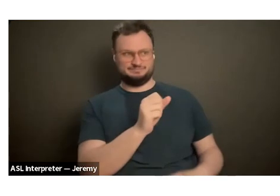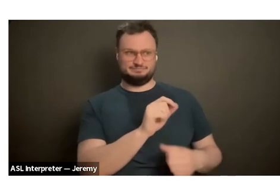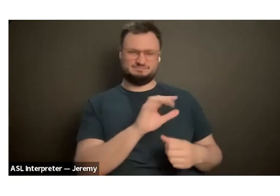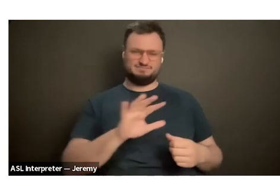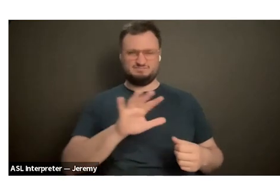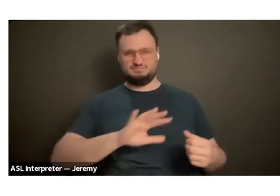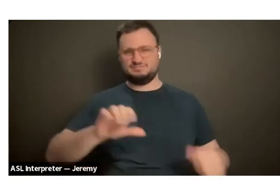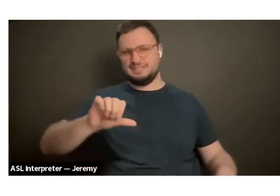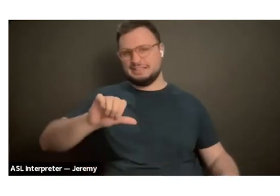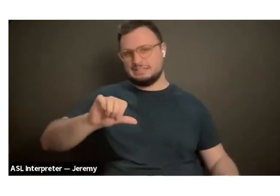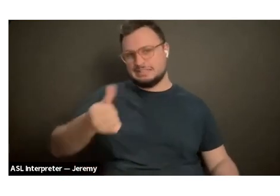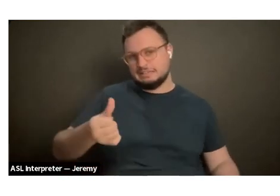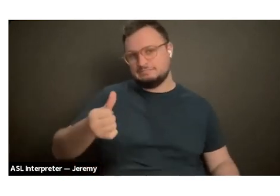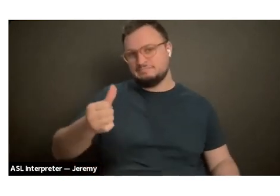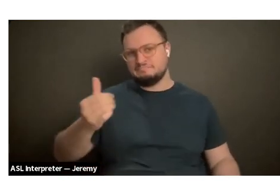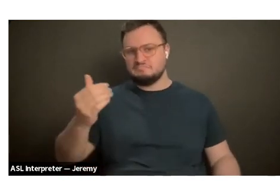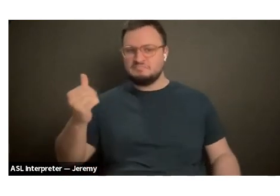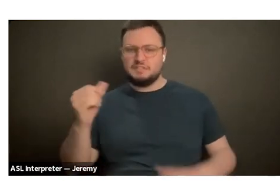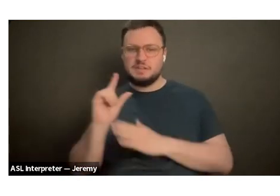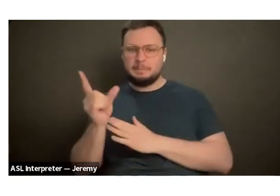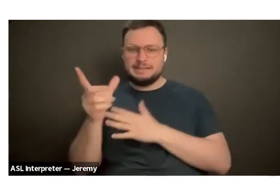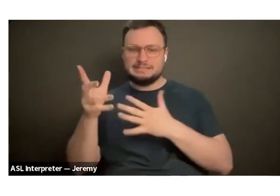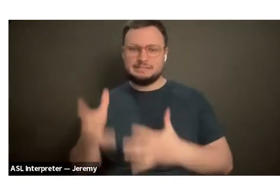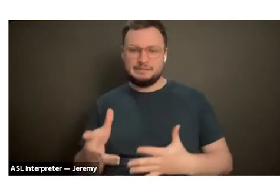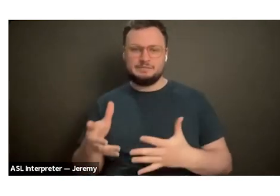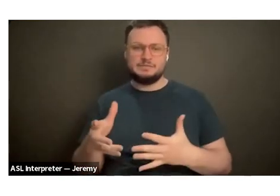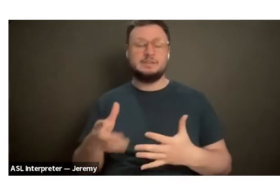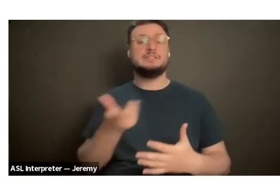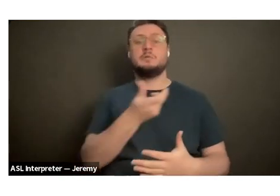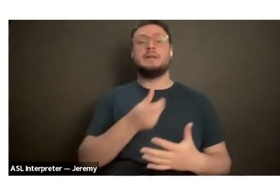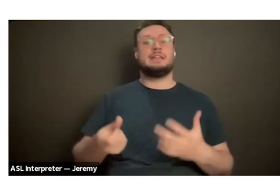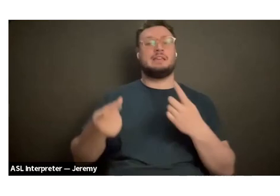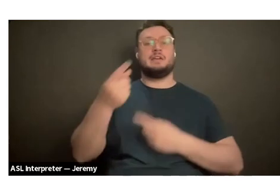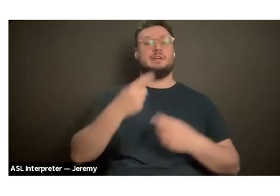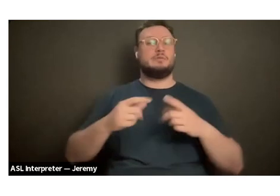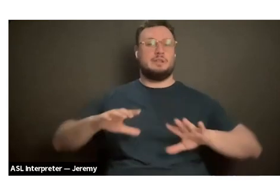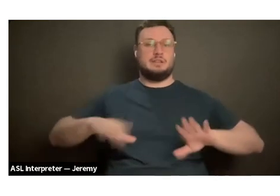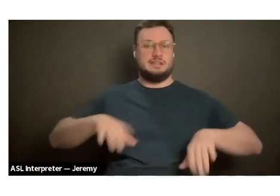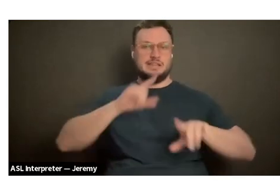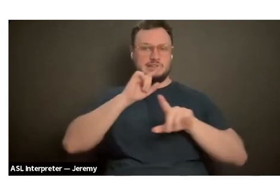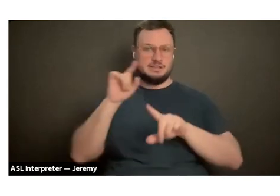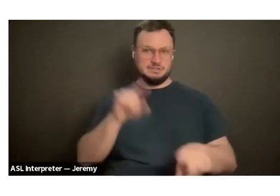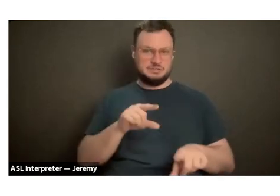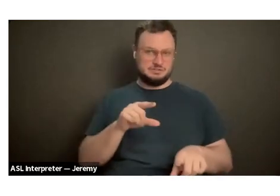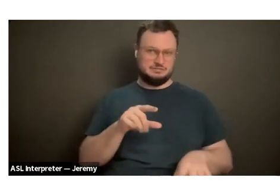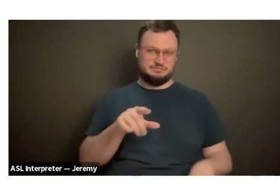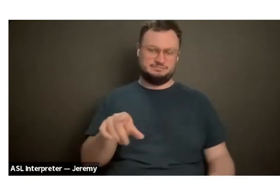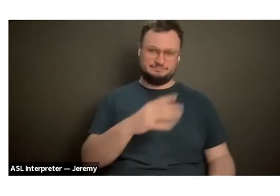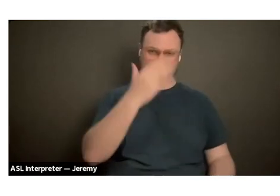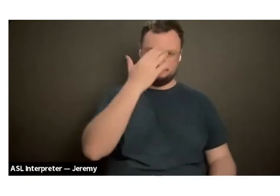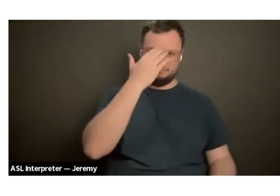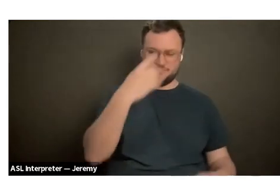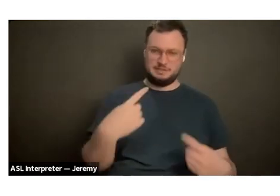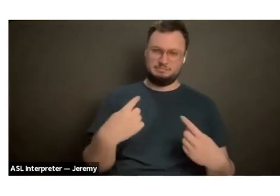10, 12, 15 minutes tops. And the rest of the questions that we don't get to, as you know, because you attend every single Open